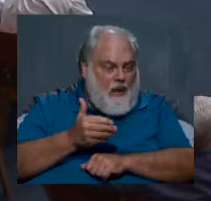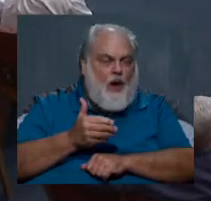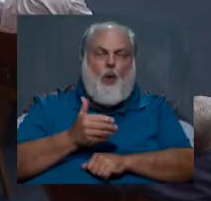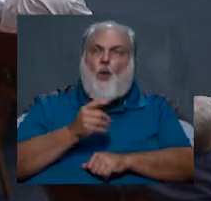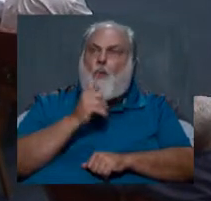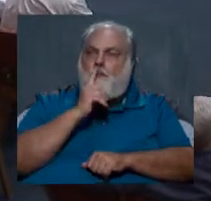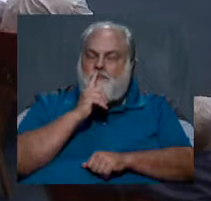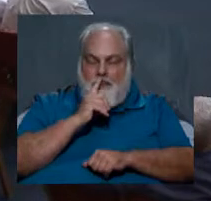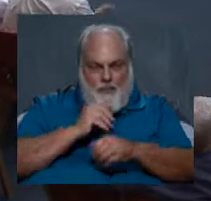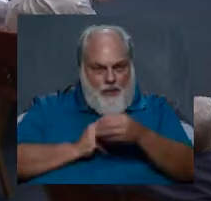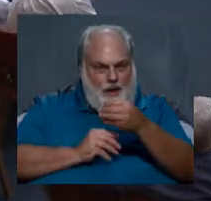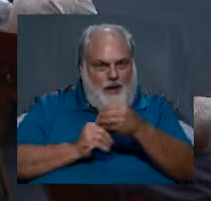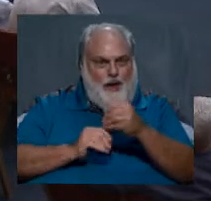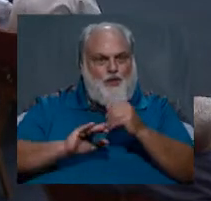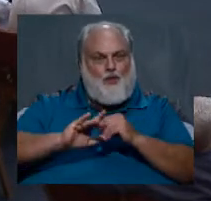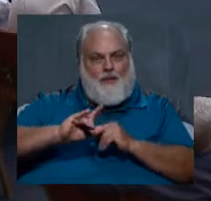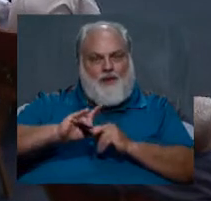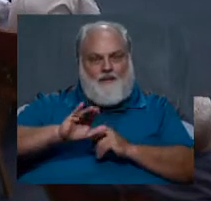a 25-foot